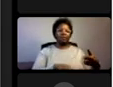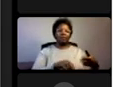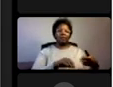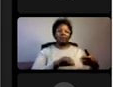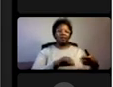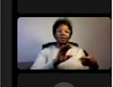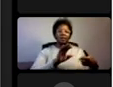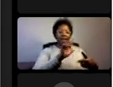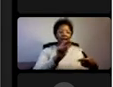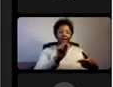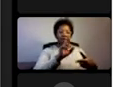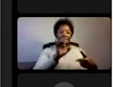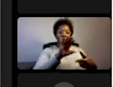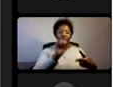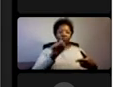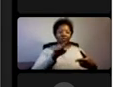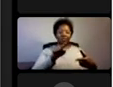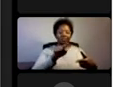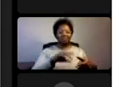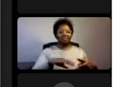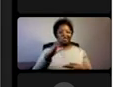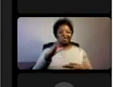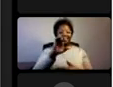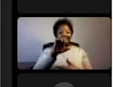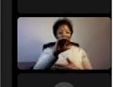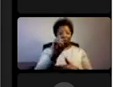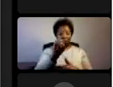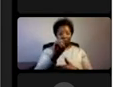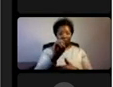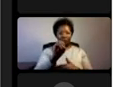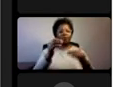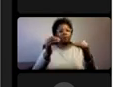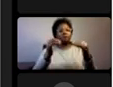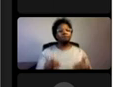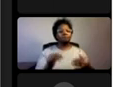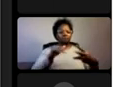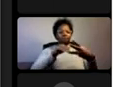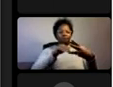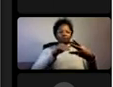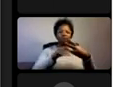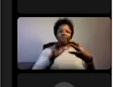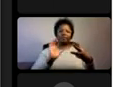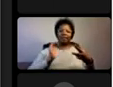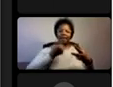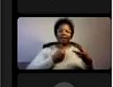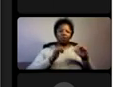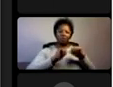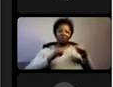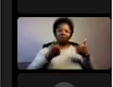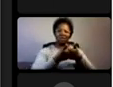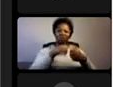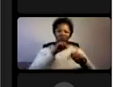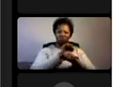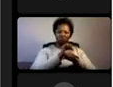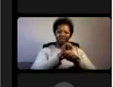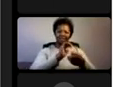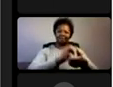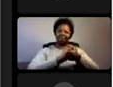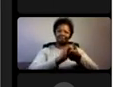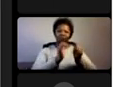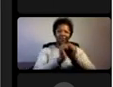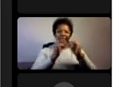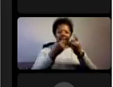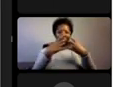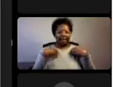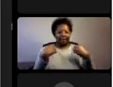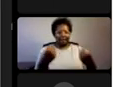Chief Operating Officer, and we also have one of our agency colleagues with the Department of Health, Dr. Mangler.